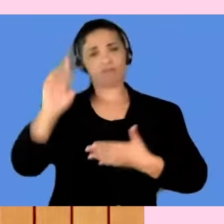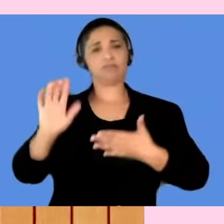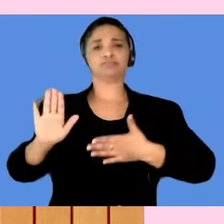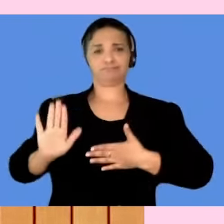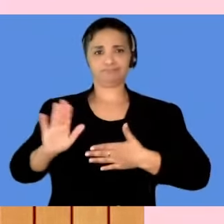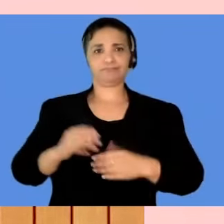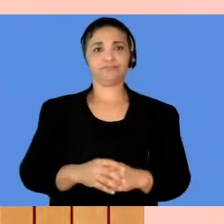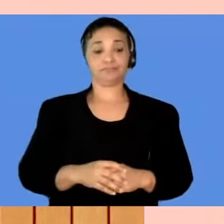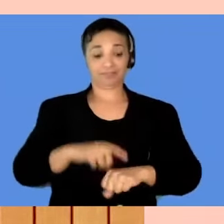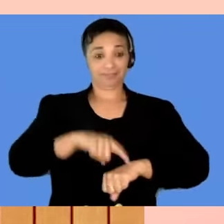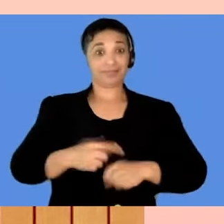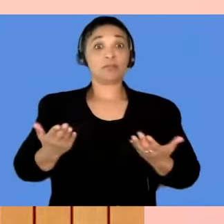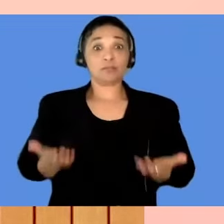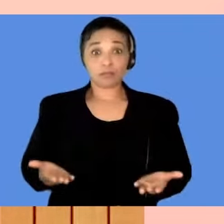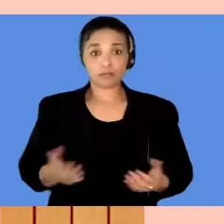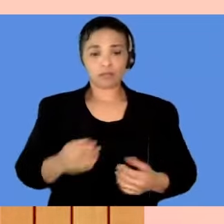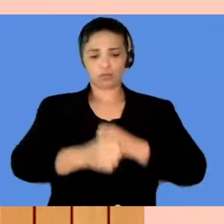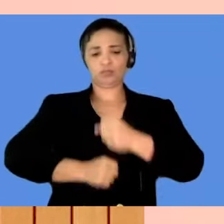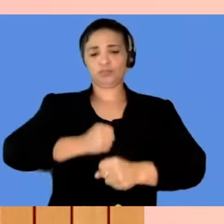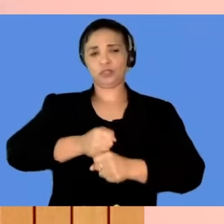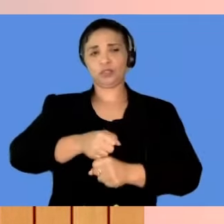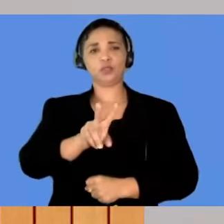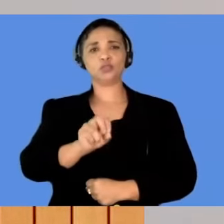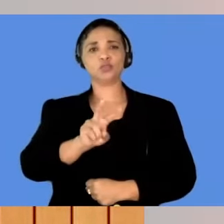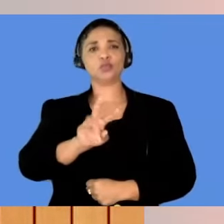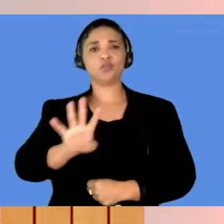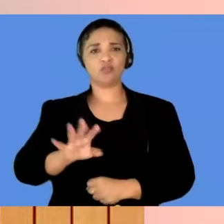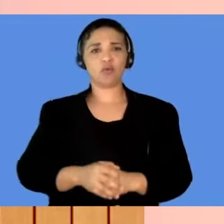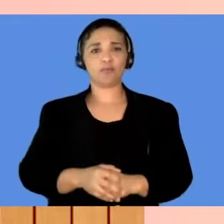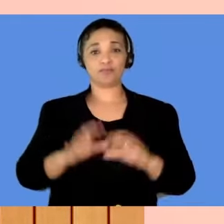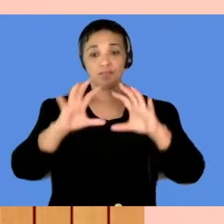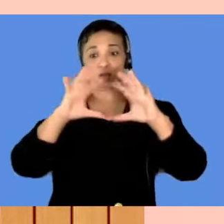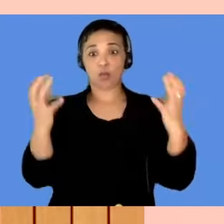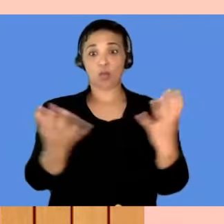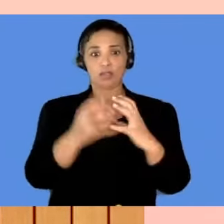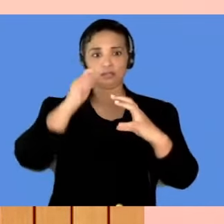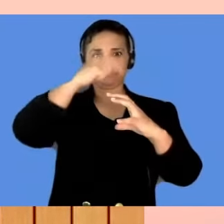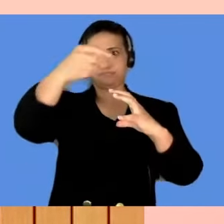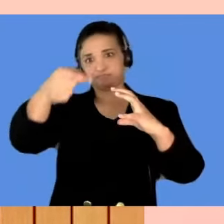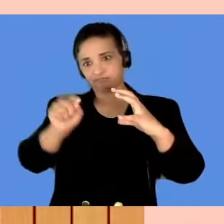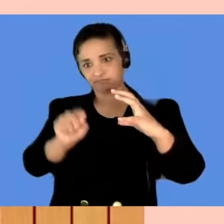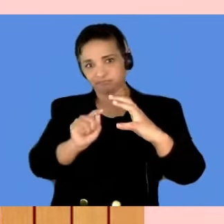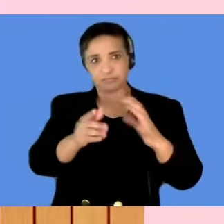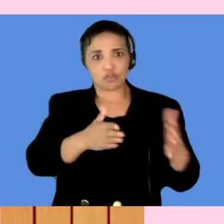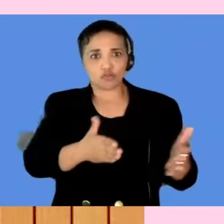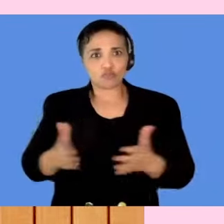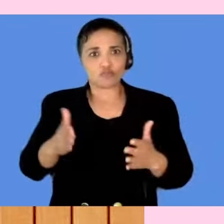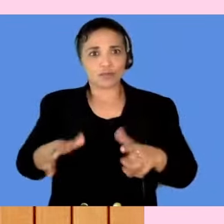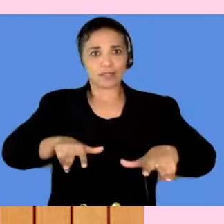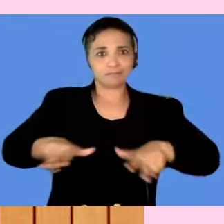2024 that globally, the 60 countries are going into elections. And in India, we